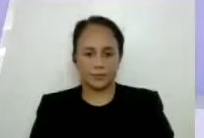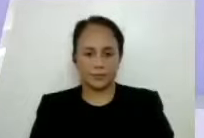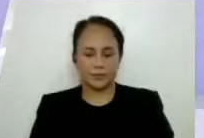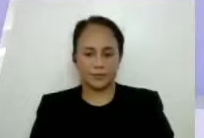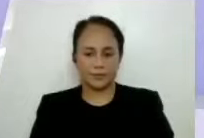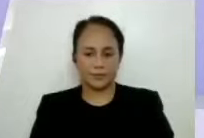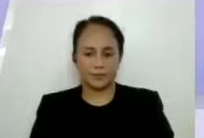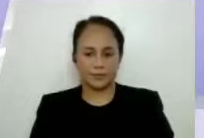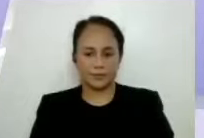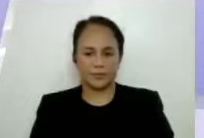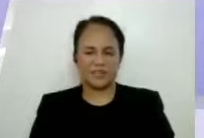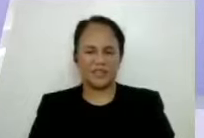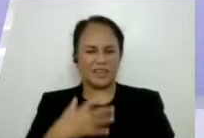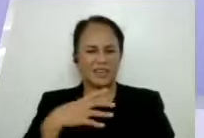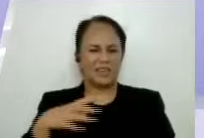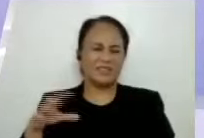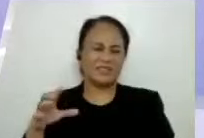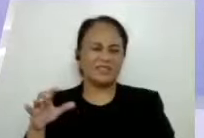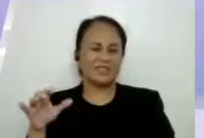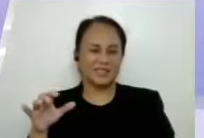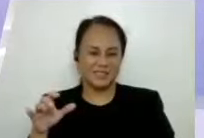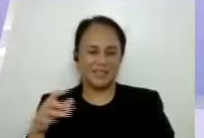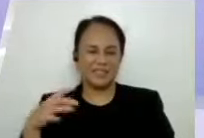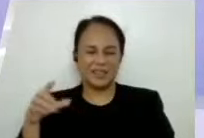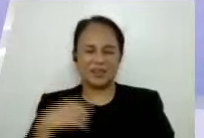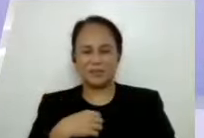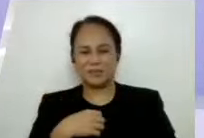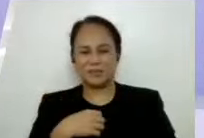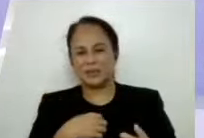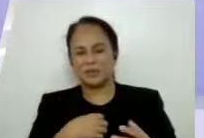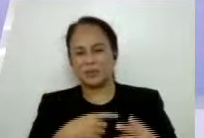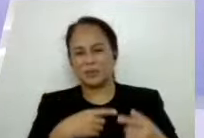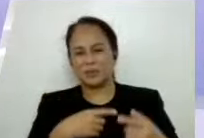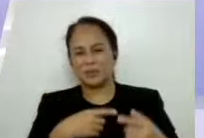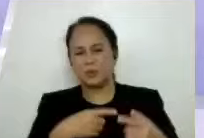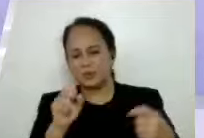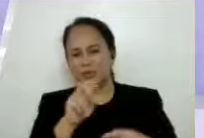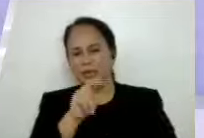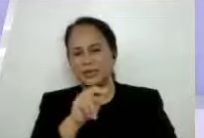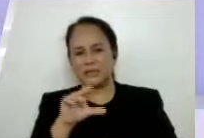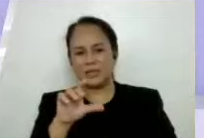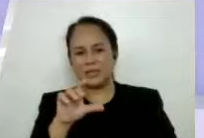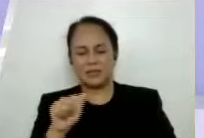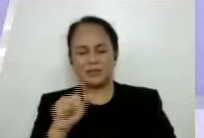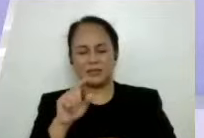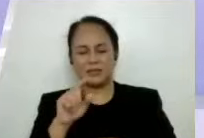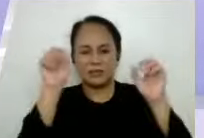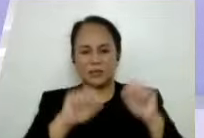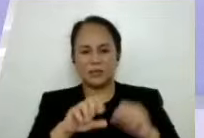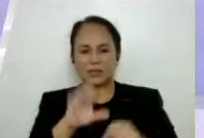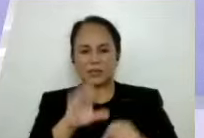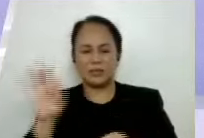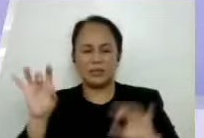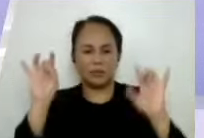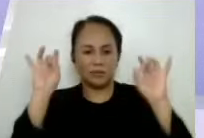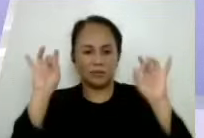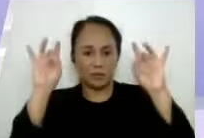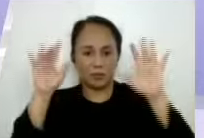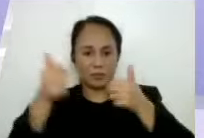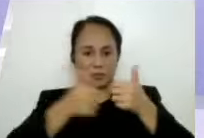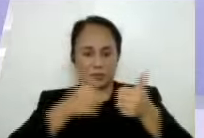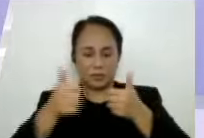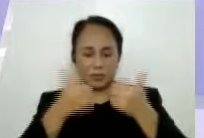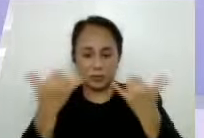Kasing init agad ng panahon ang mga laban sa pagbubukas ng NCAA Season 99 Volleyball Tournament ngayong araw. At tinutukan